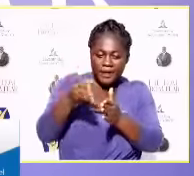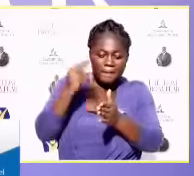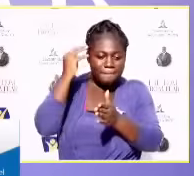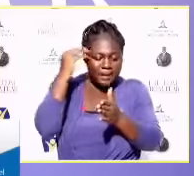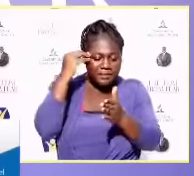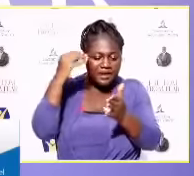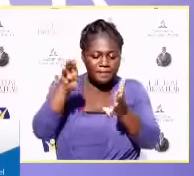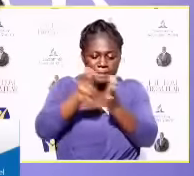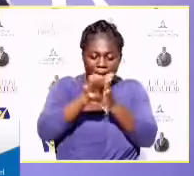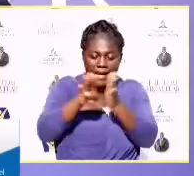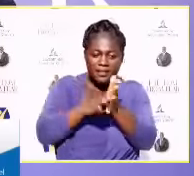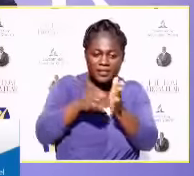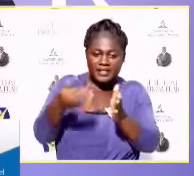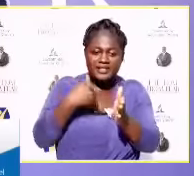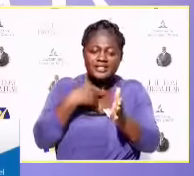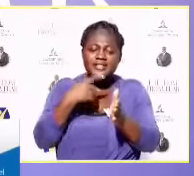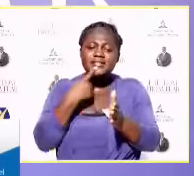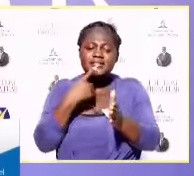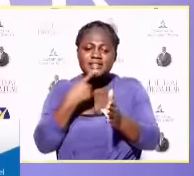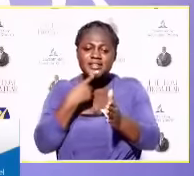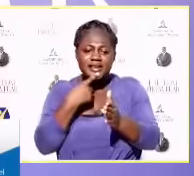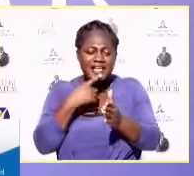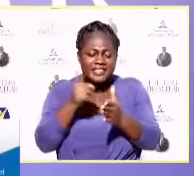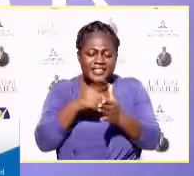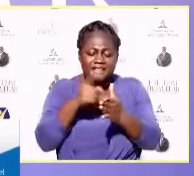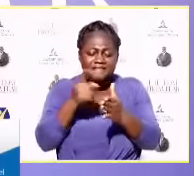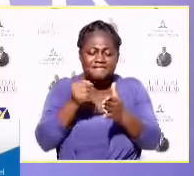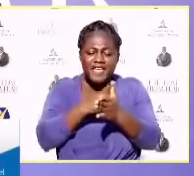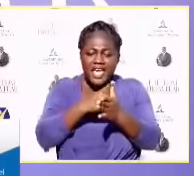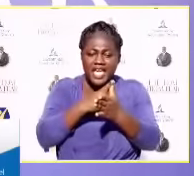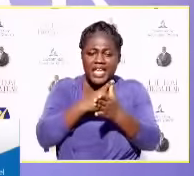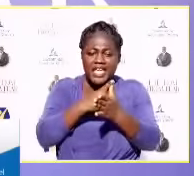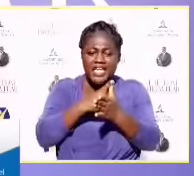that says the first day of the week is holy.